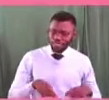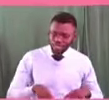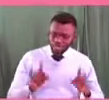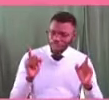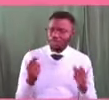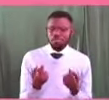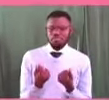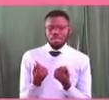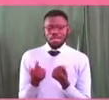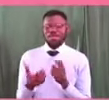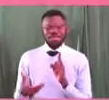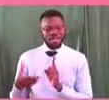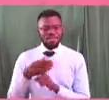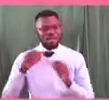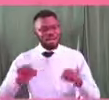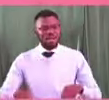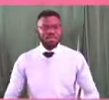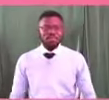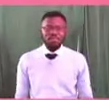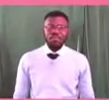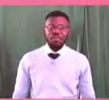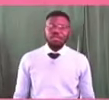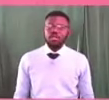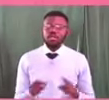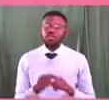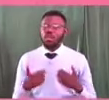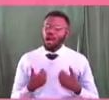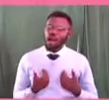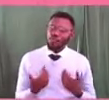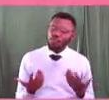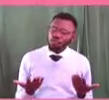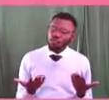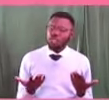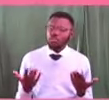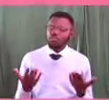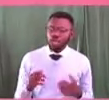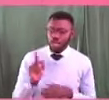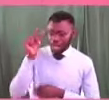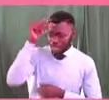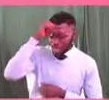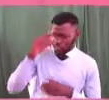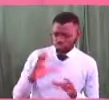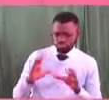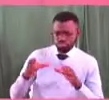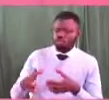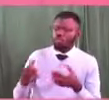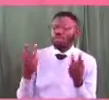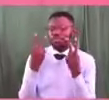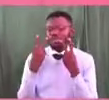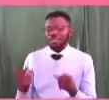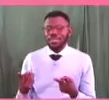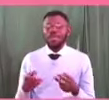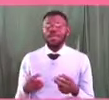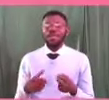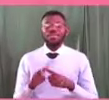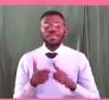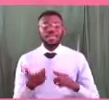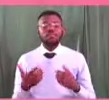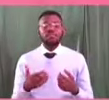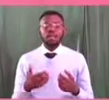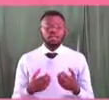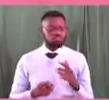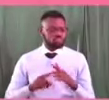generation. Through tested graduation models, these interventions are presently underway in Taita